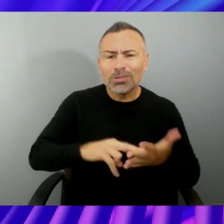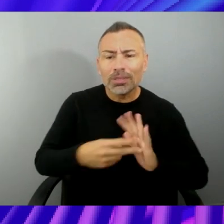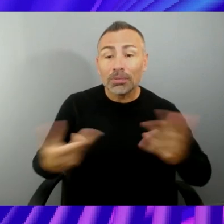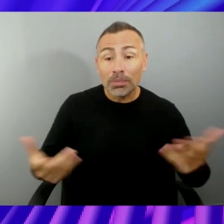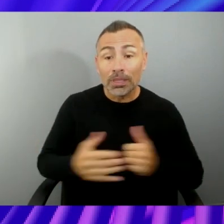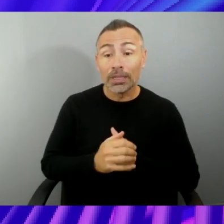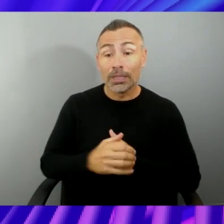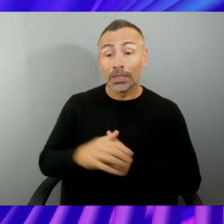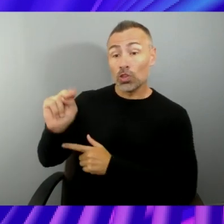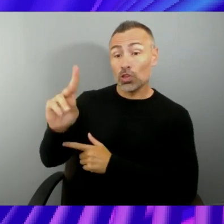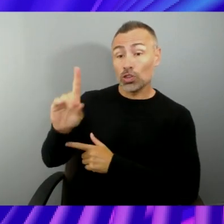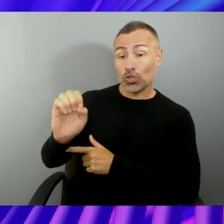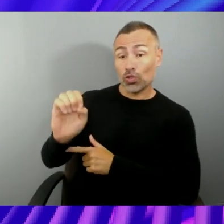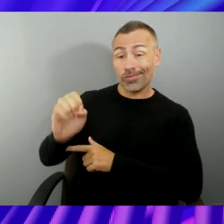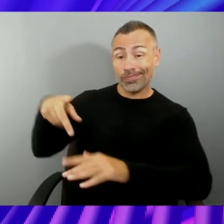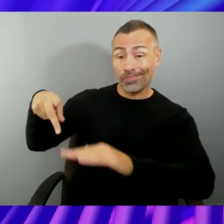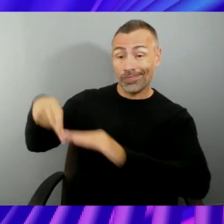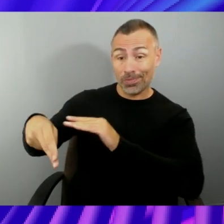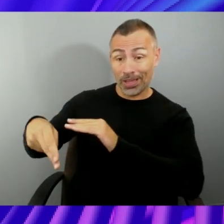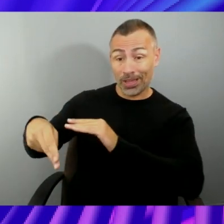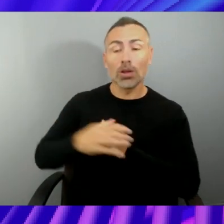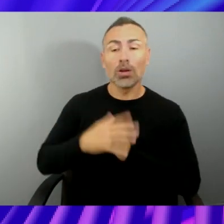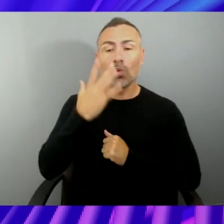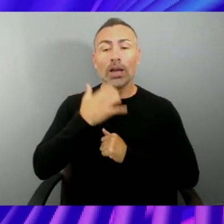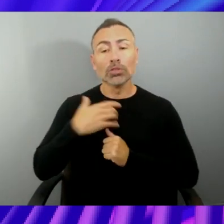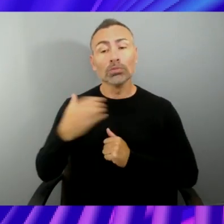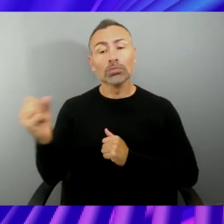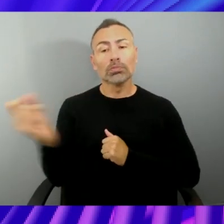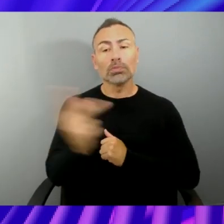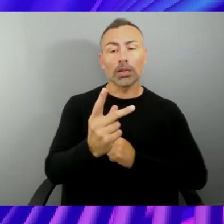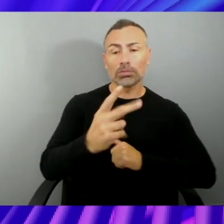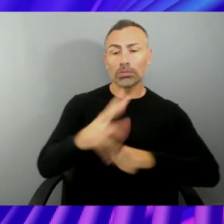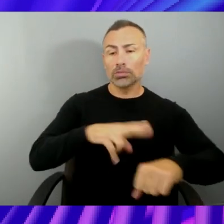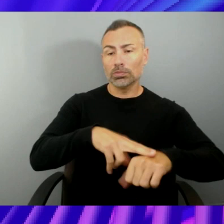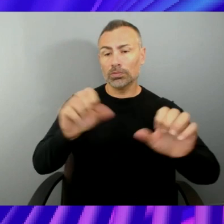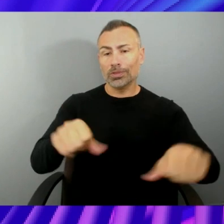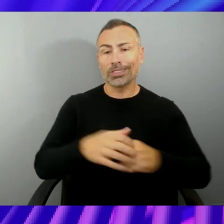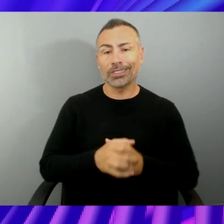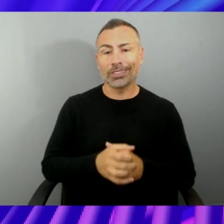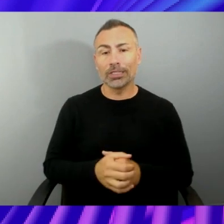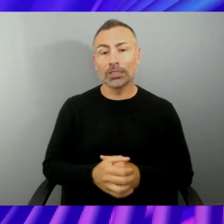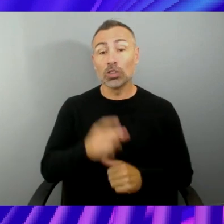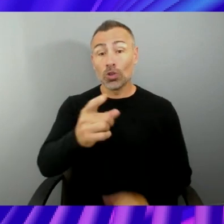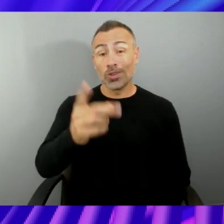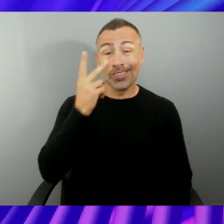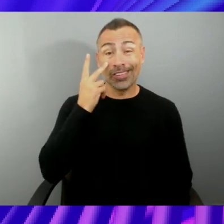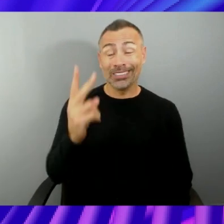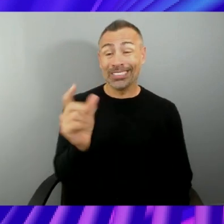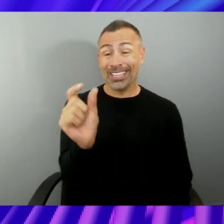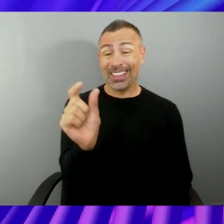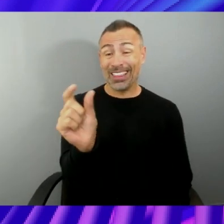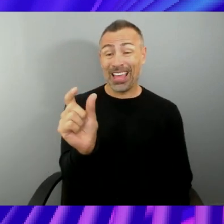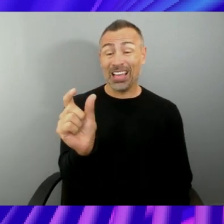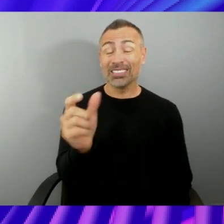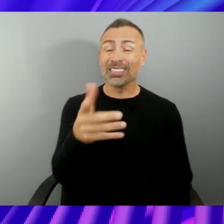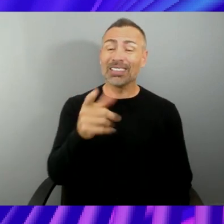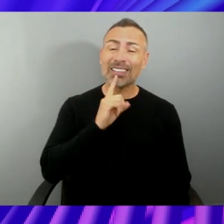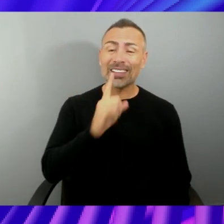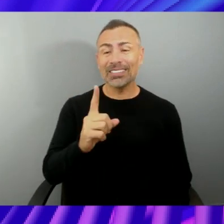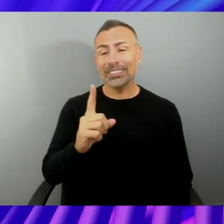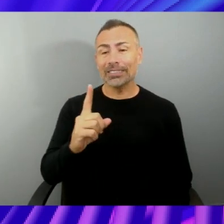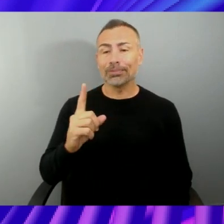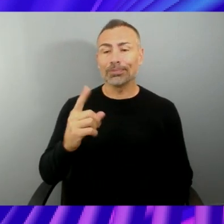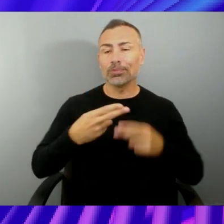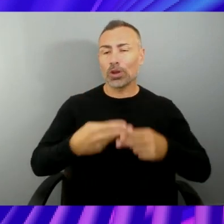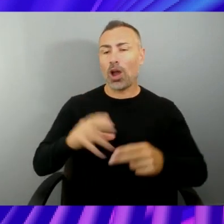outlier behavior. That means that during that period of time, things would have been in an alarm state. But I